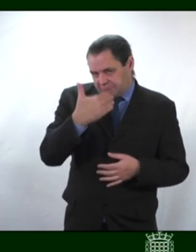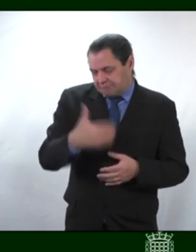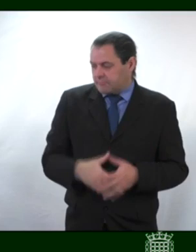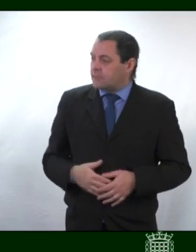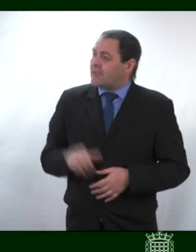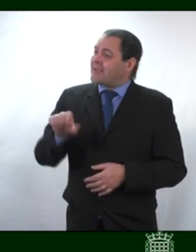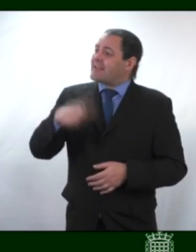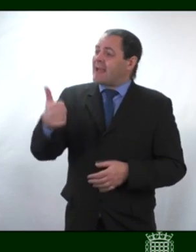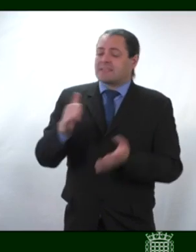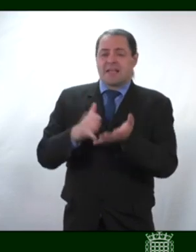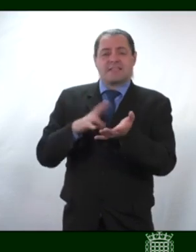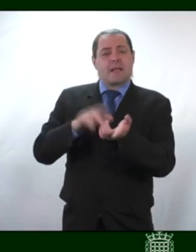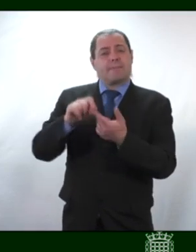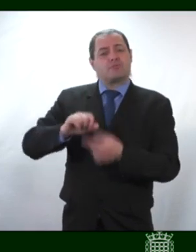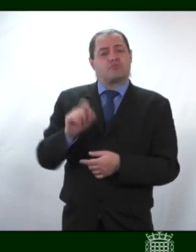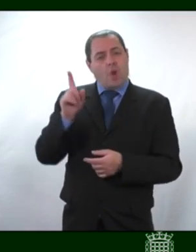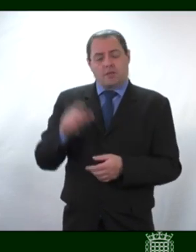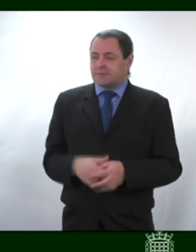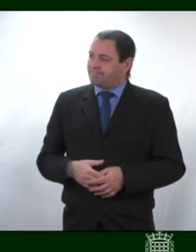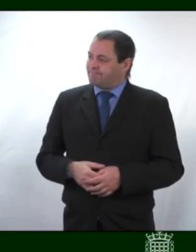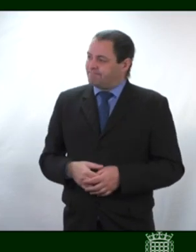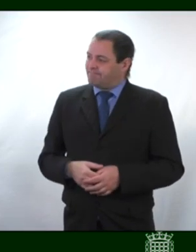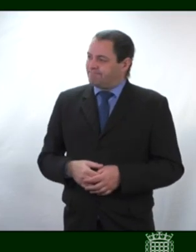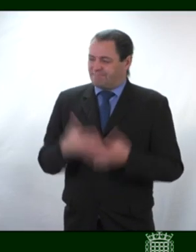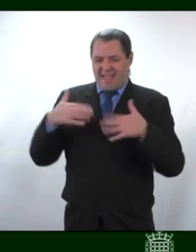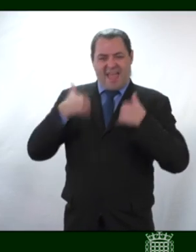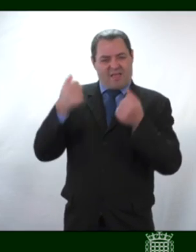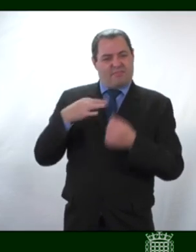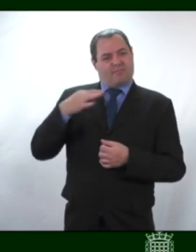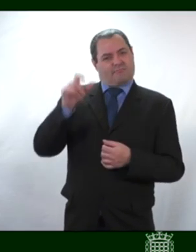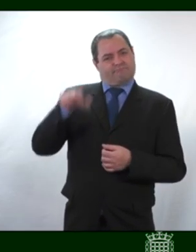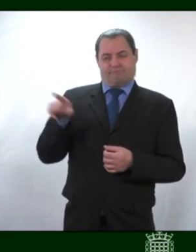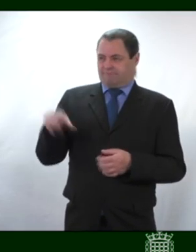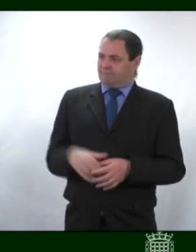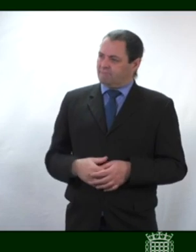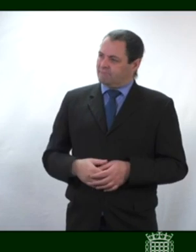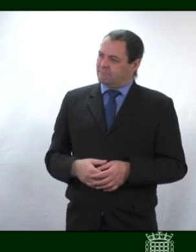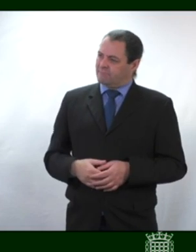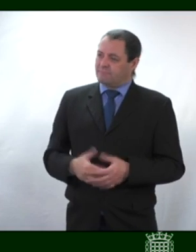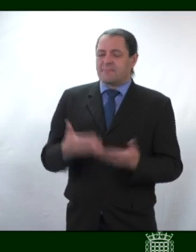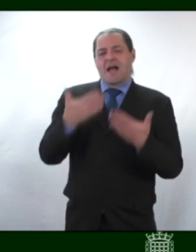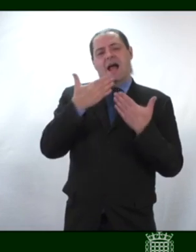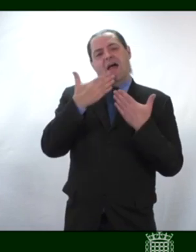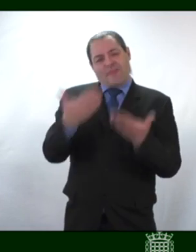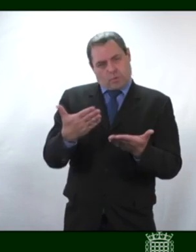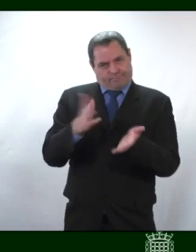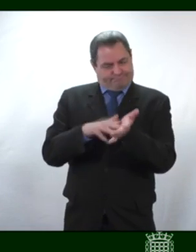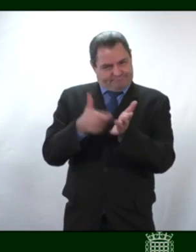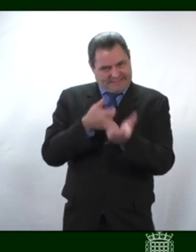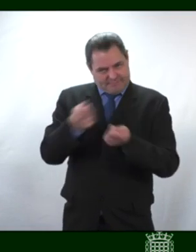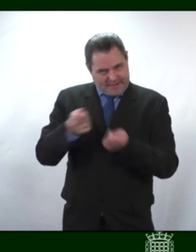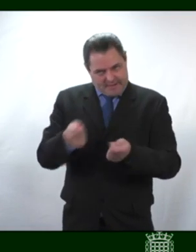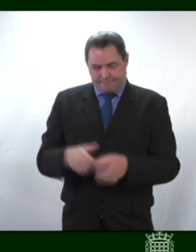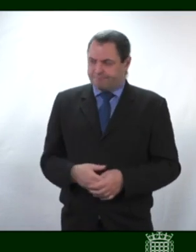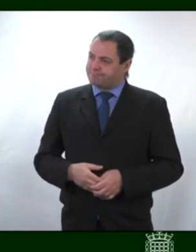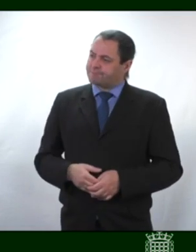The SNP spokesperson, Dr Philippa Whitford. Dr Whitford. Thank you very much, Mr Speaker. While there may